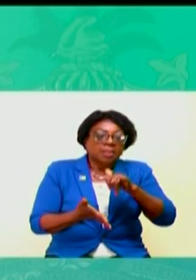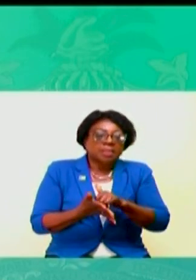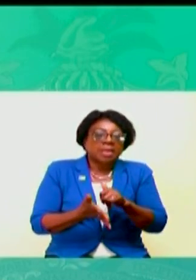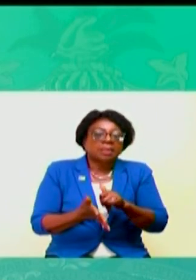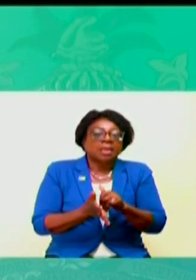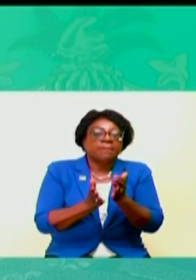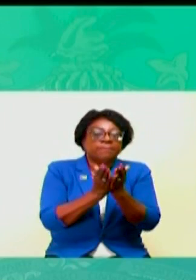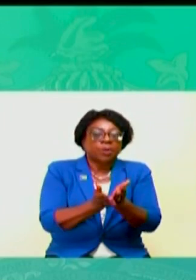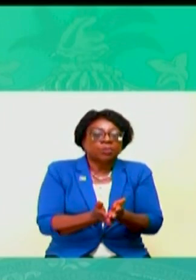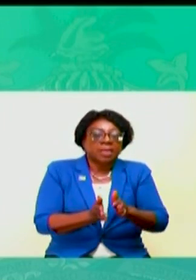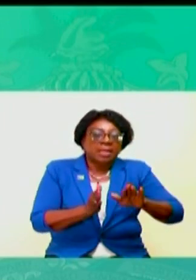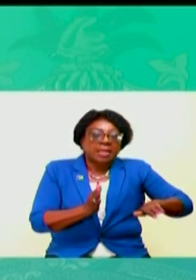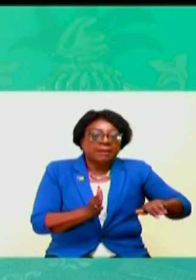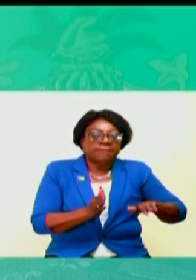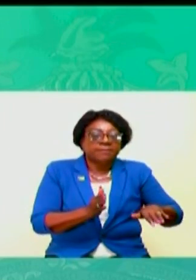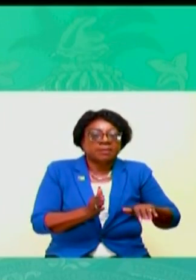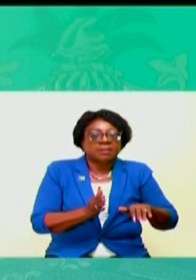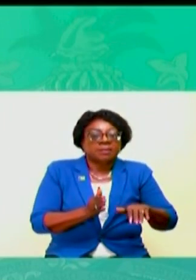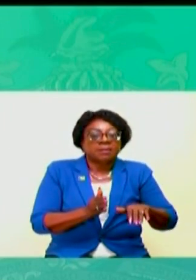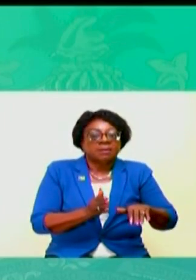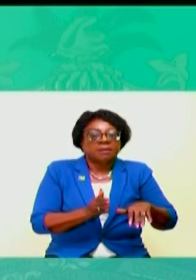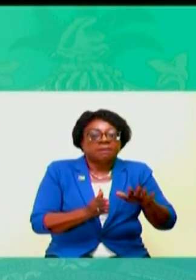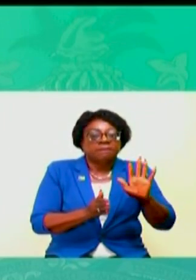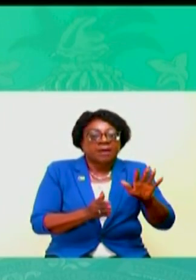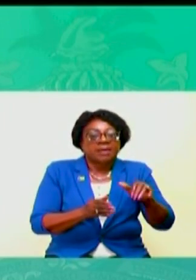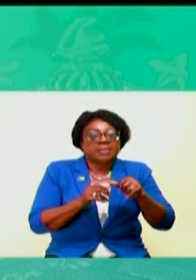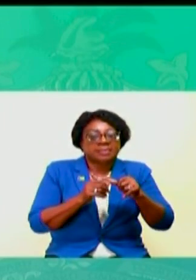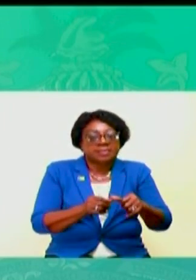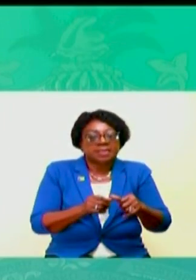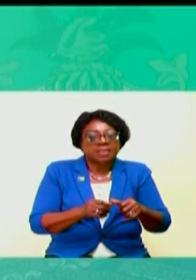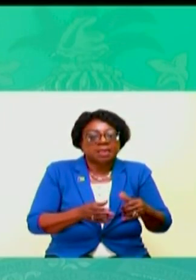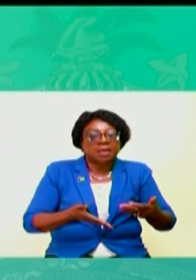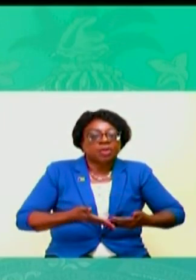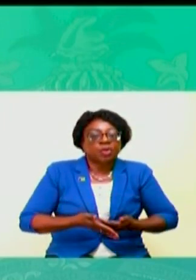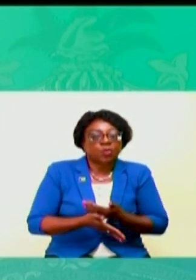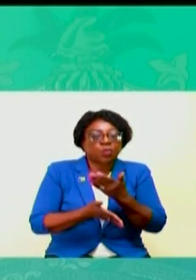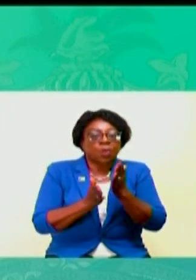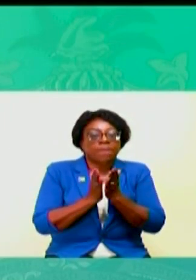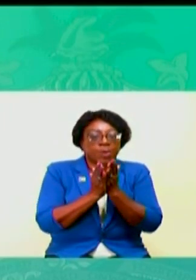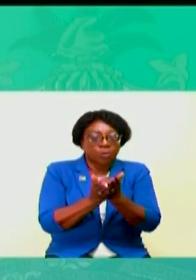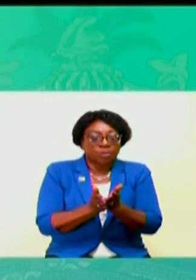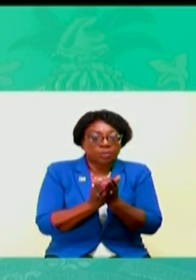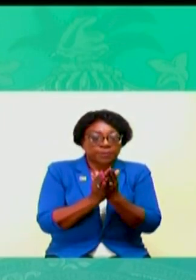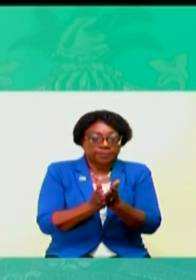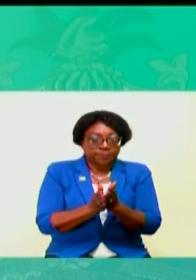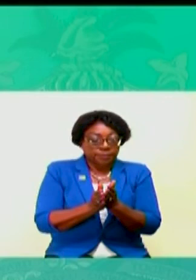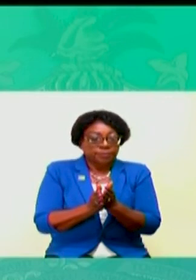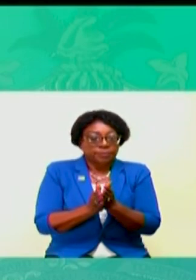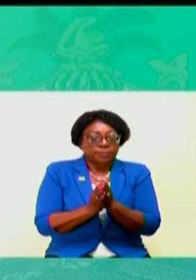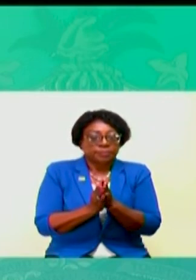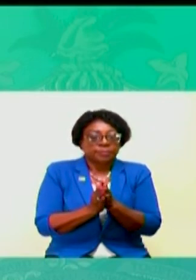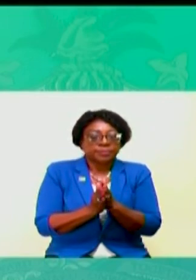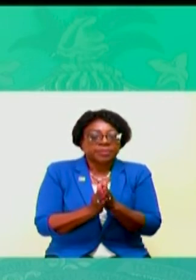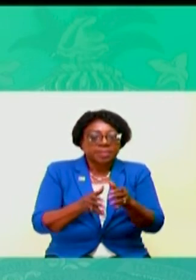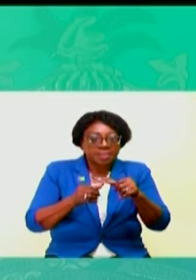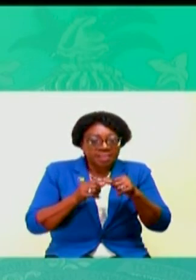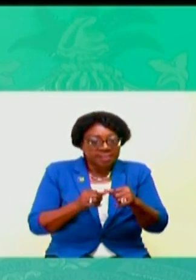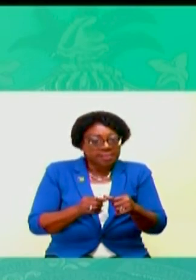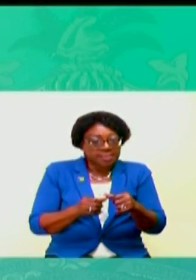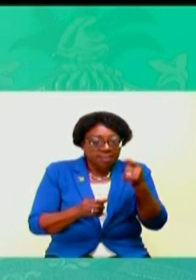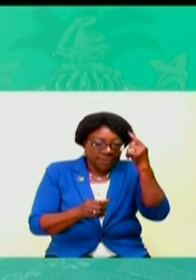than 3 years old or 3 to 5 years old is still considered a new boat. That's correct? That's correct. Good. Still considered a new